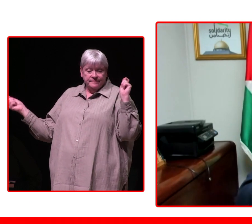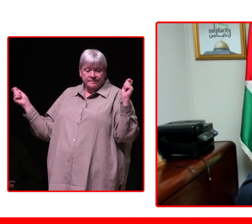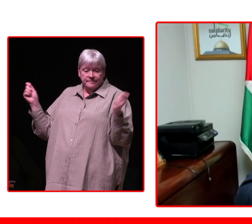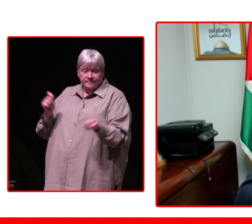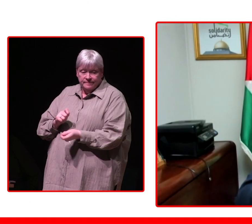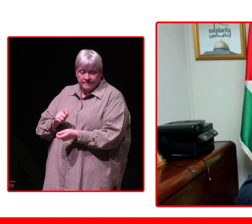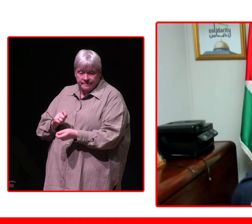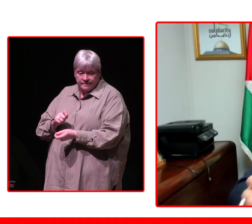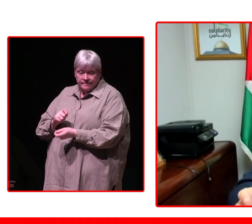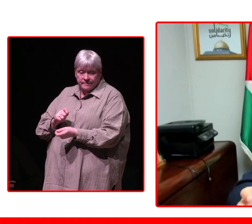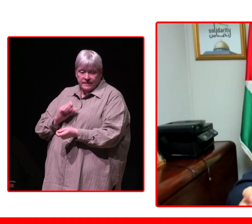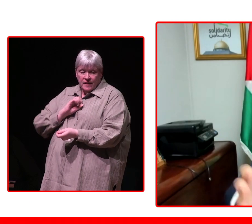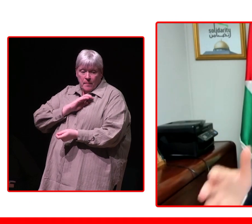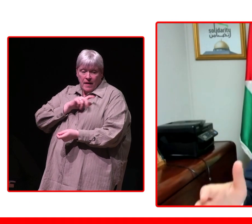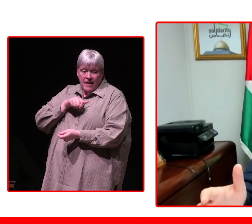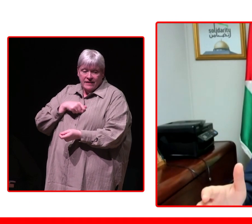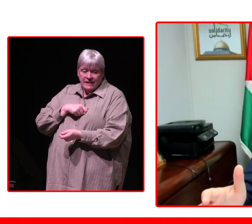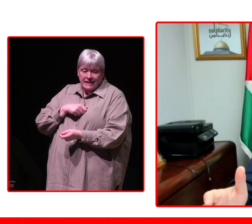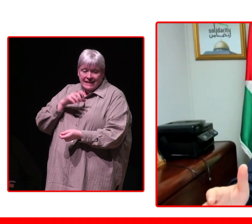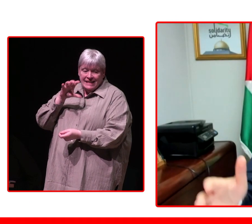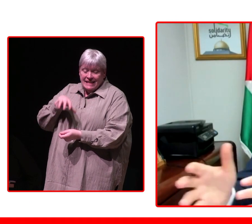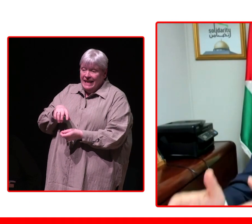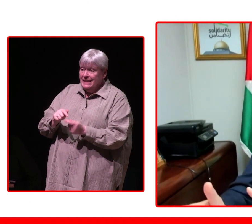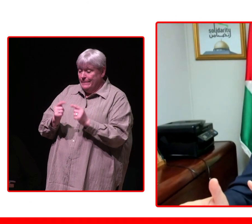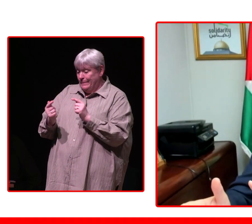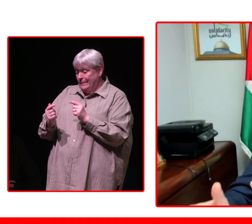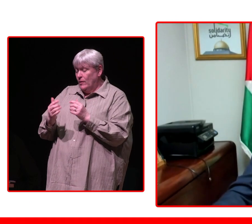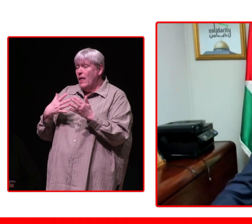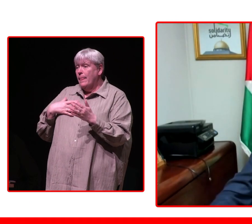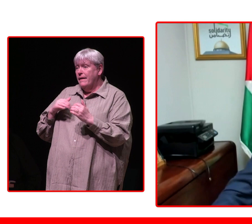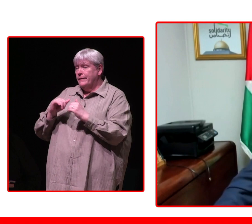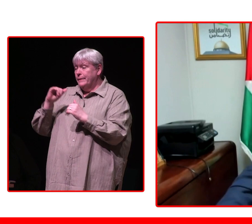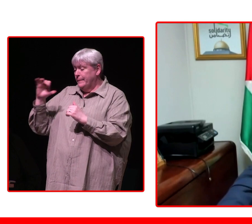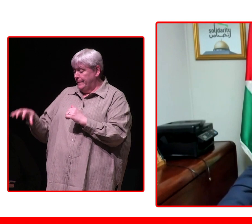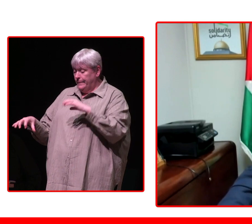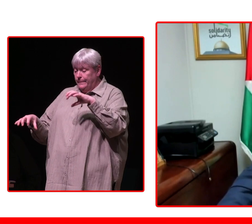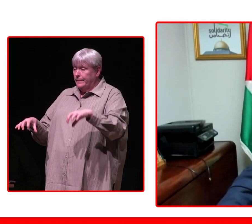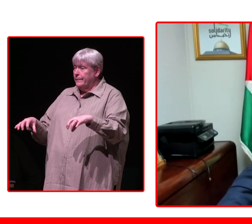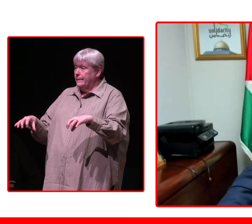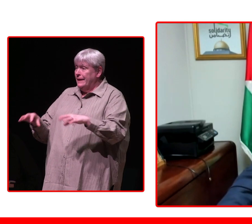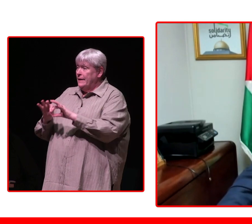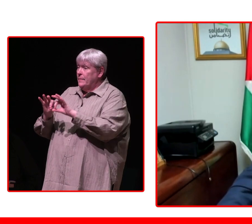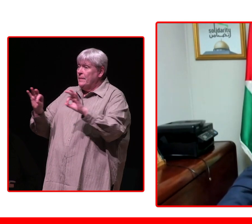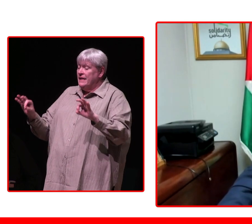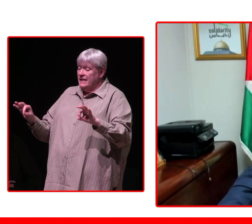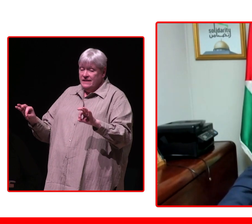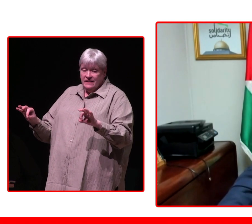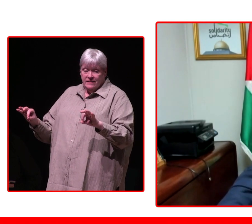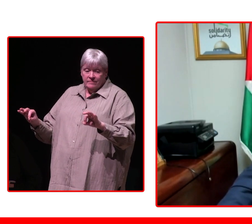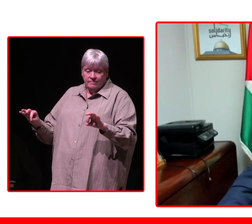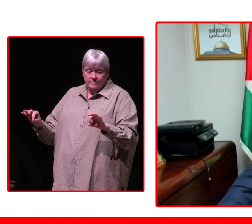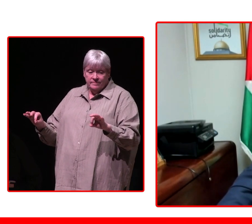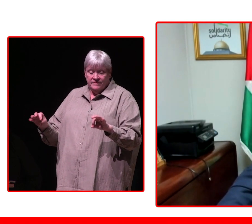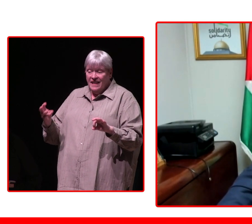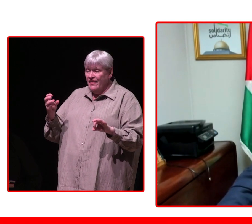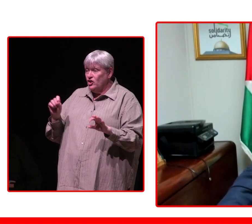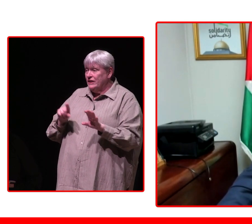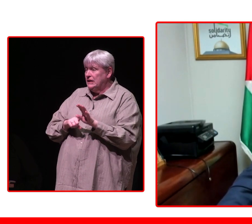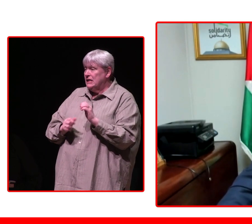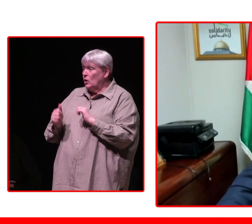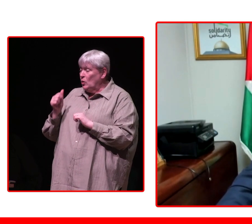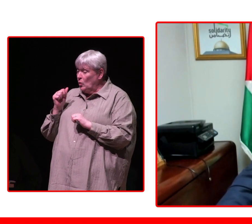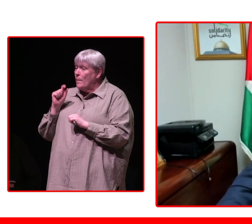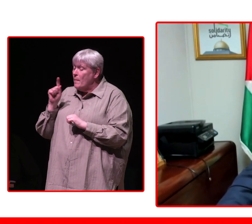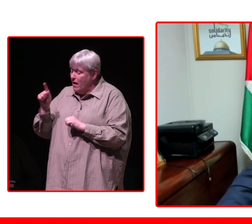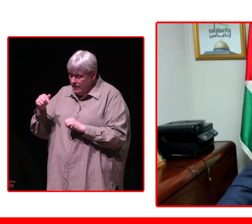to live alongside Israel in peace and security. So my friends, that was 30 years ago. But rather